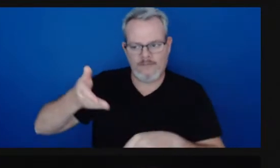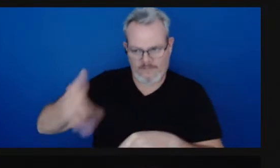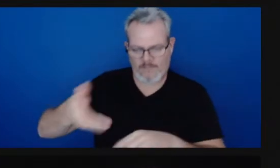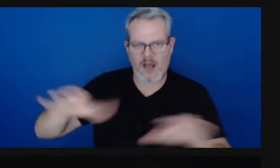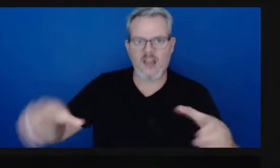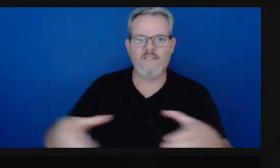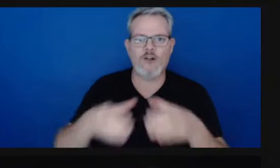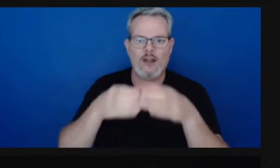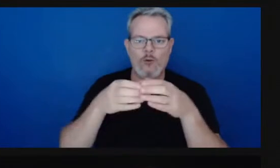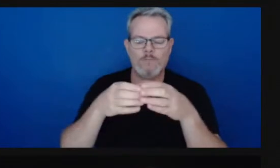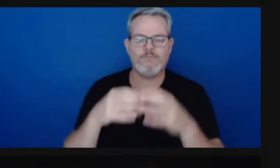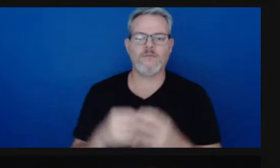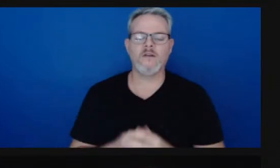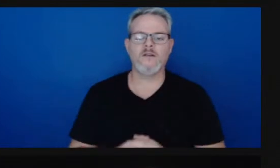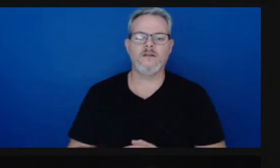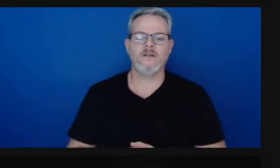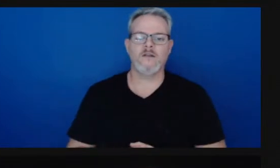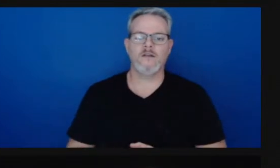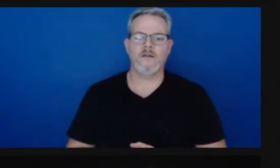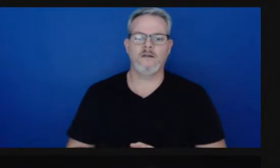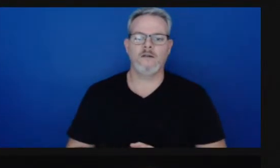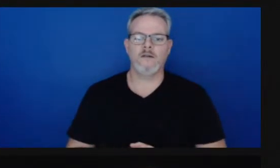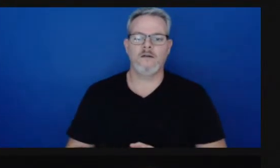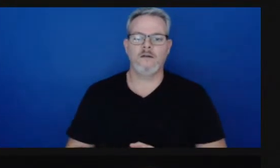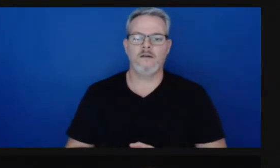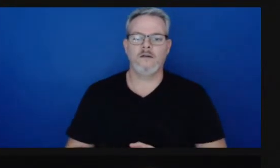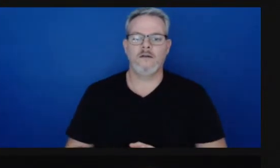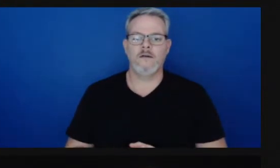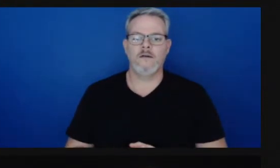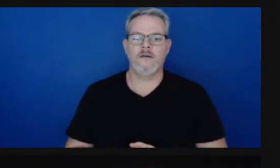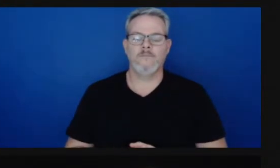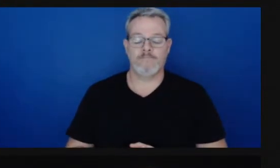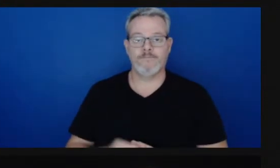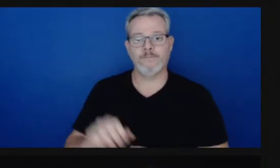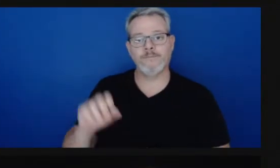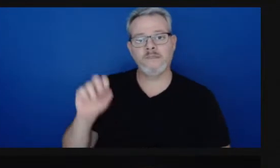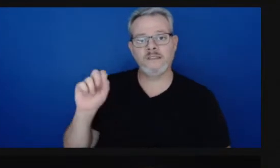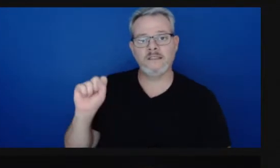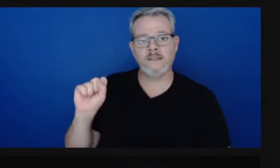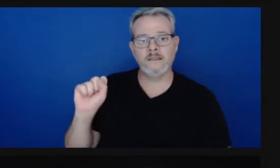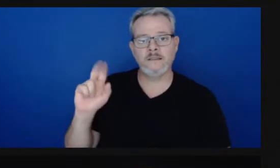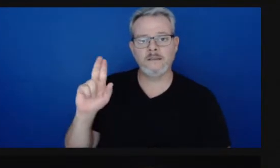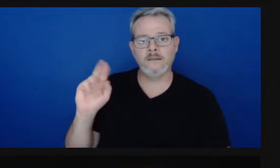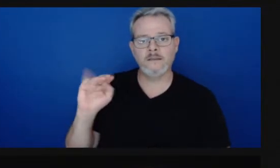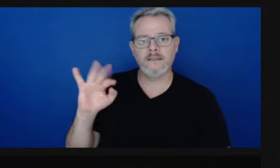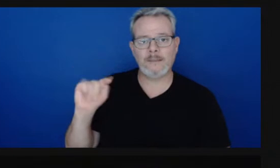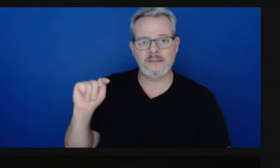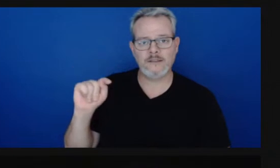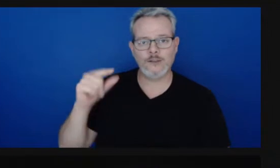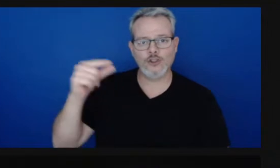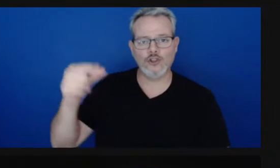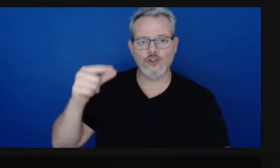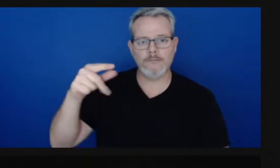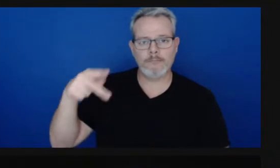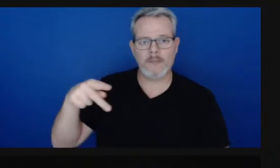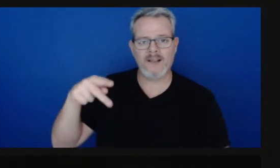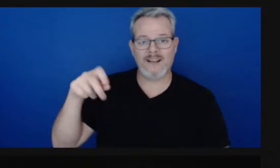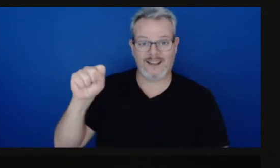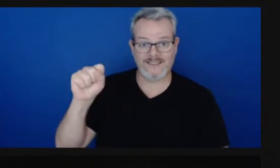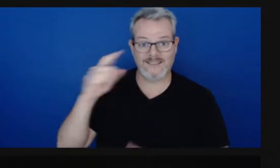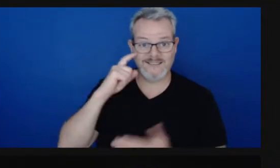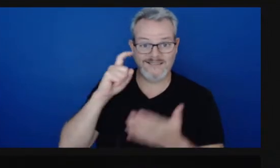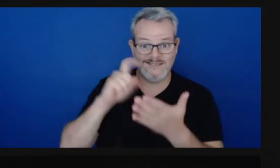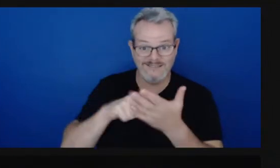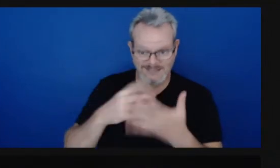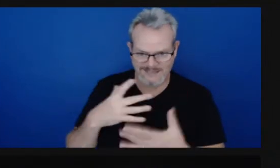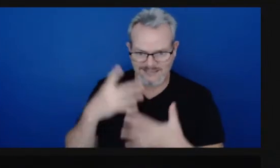Our GPS at the summit, this has been an interesting one as well. We had talked about how this measures from the north to the south